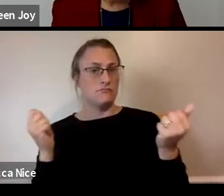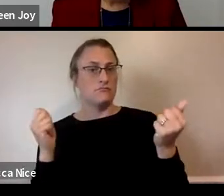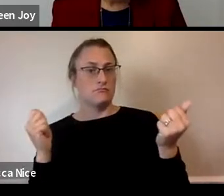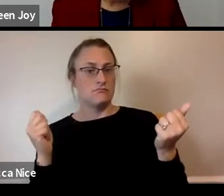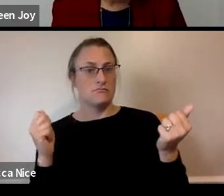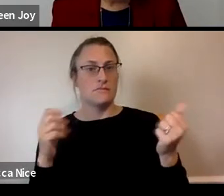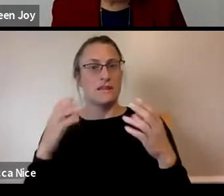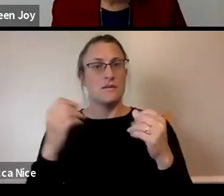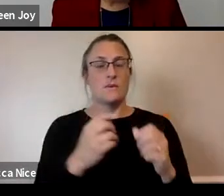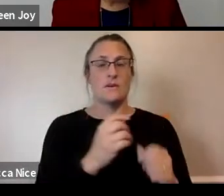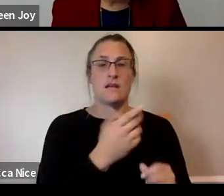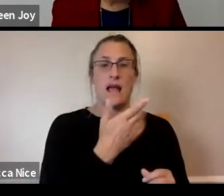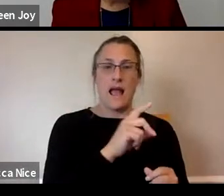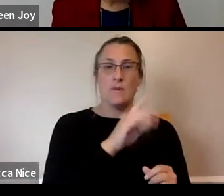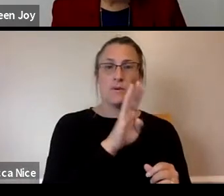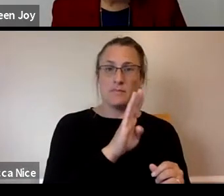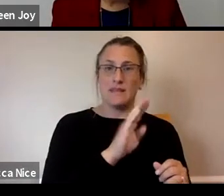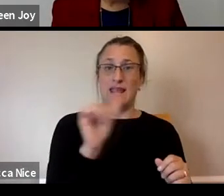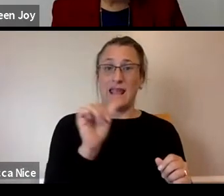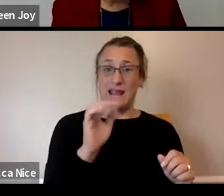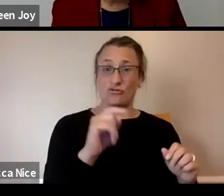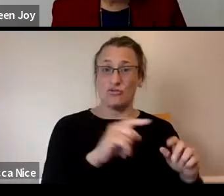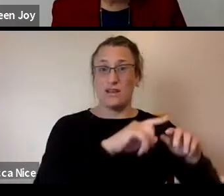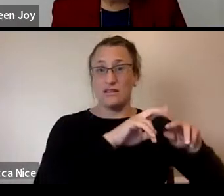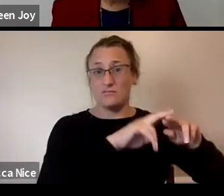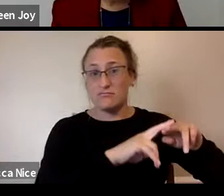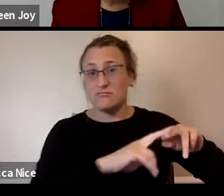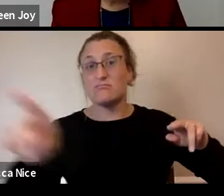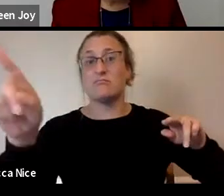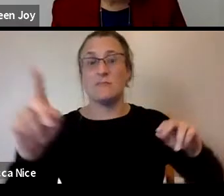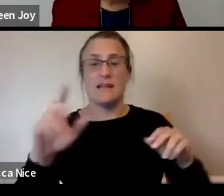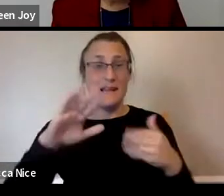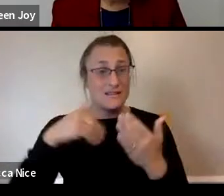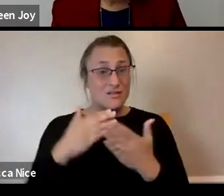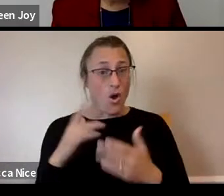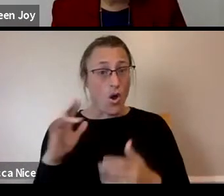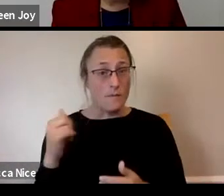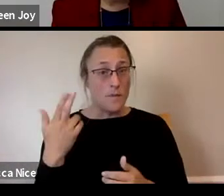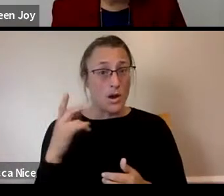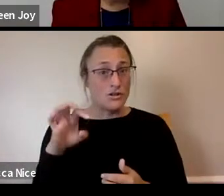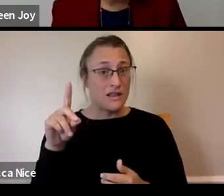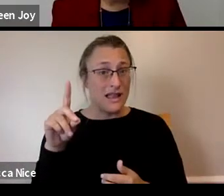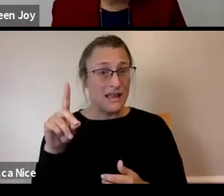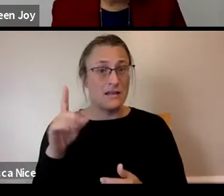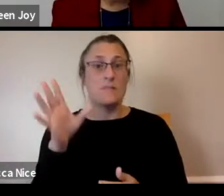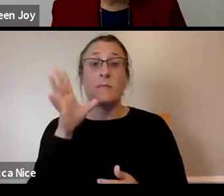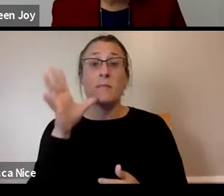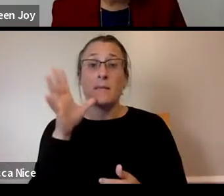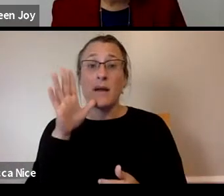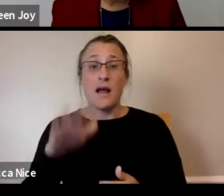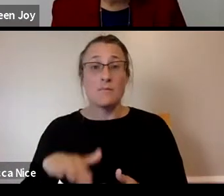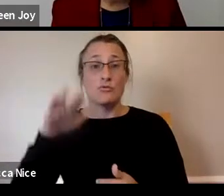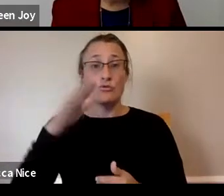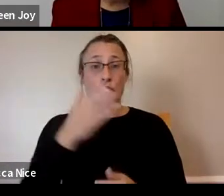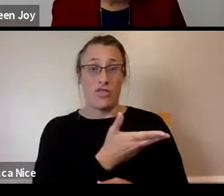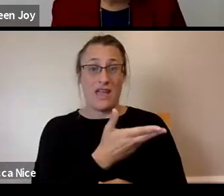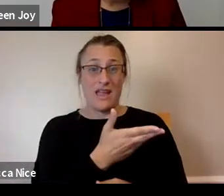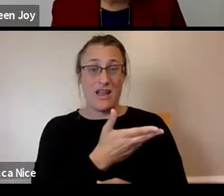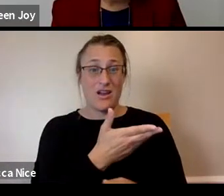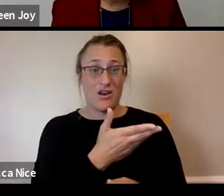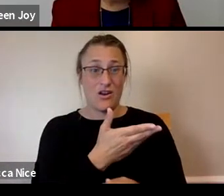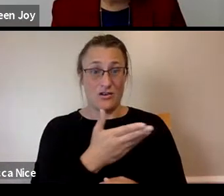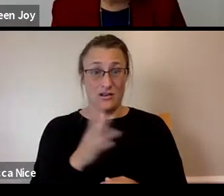A train station is all marshland. My mother grew up over there, and my grandmother's house was